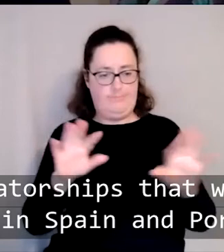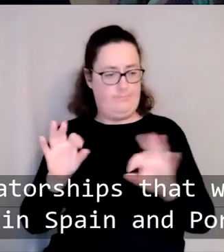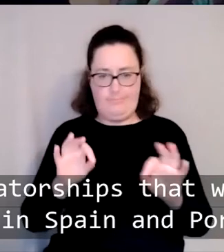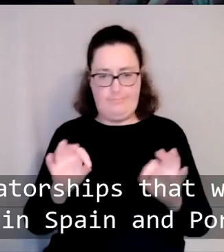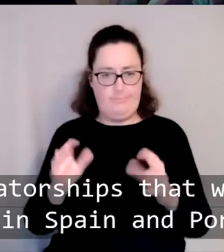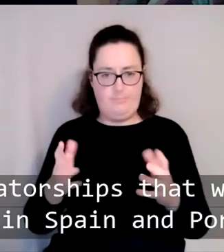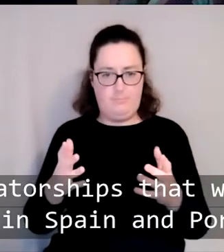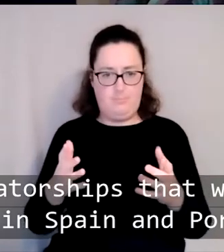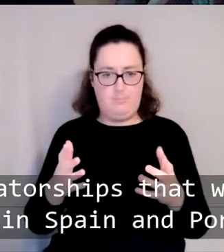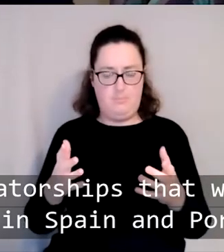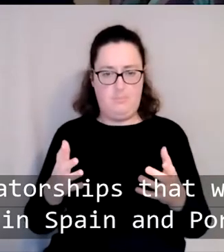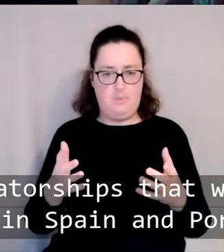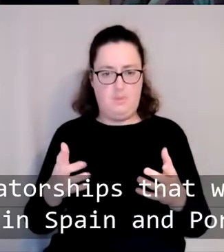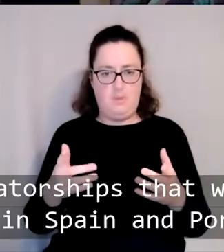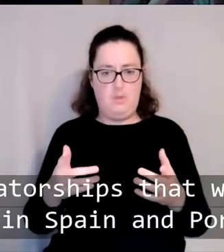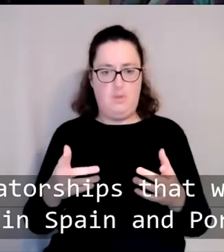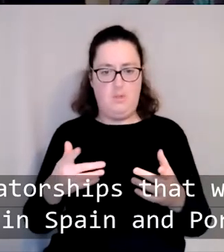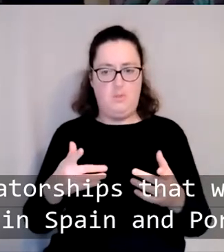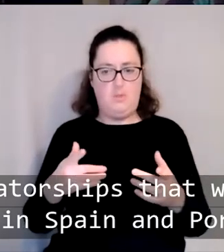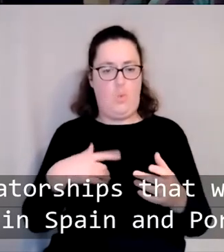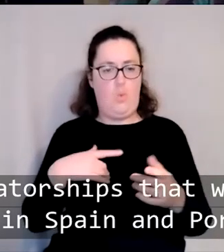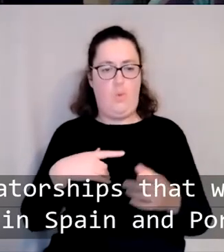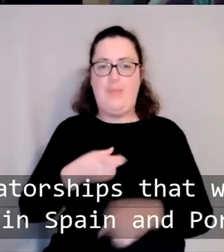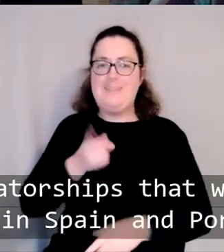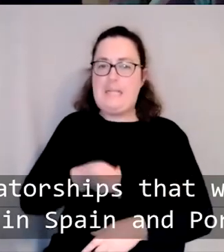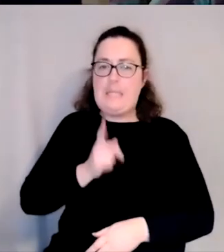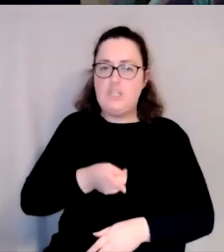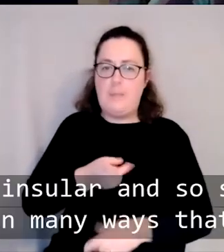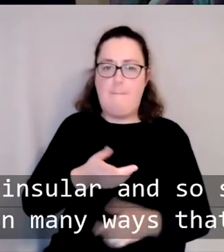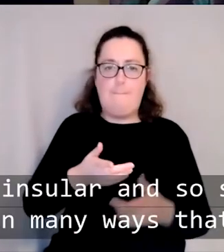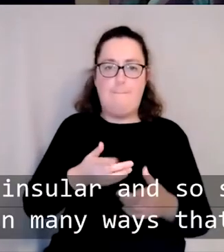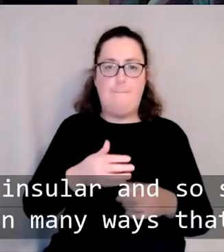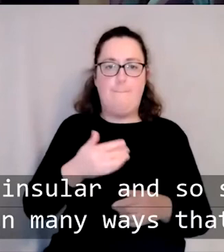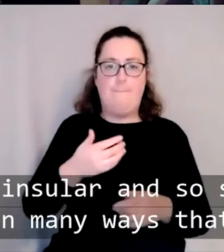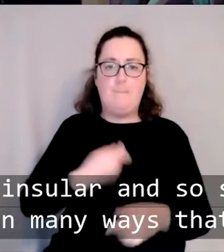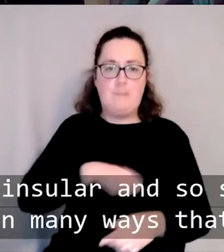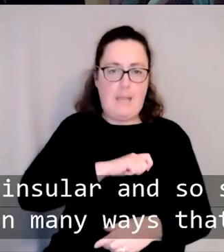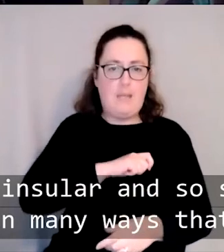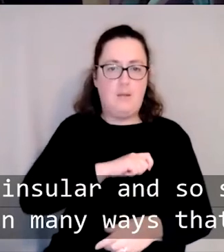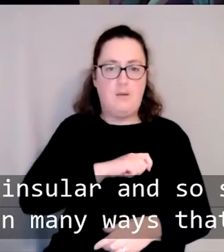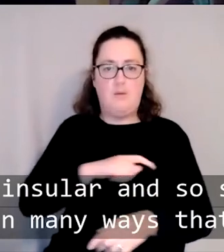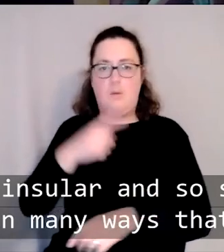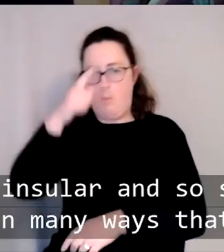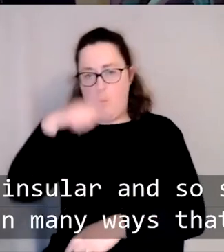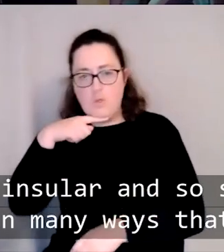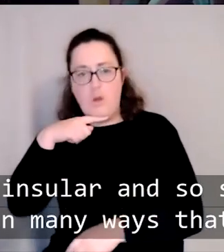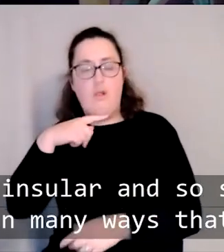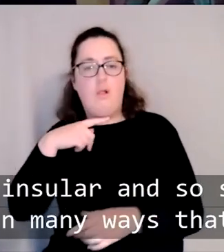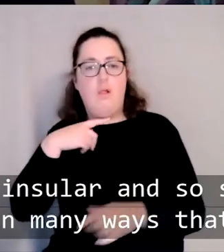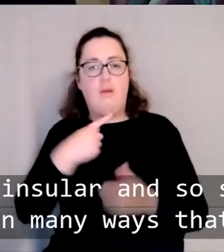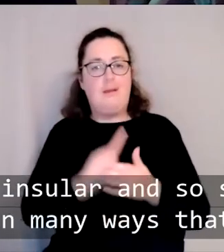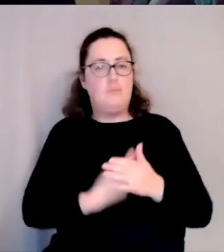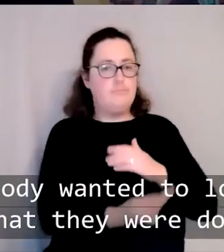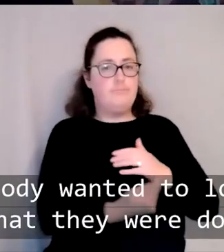the dictatorships that were left behind in Spain and Portugal were so insular and so stagnant in